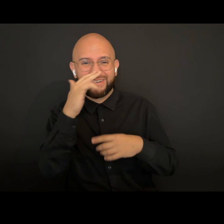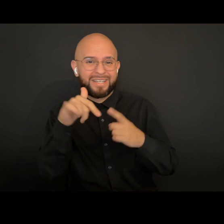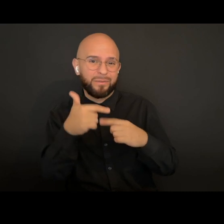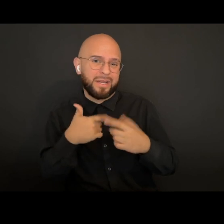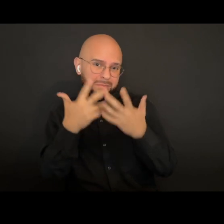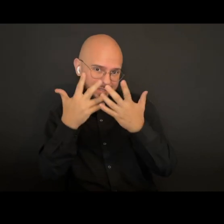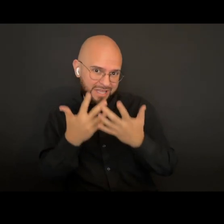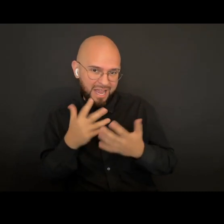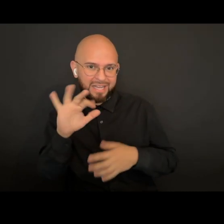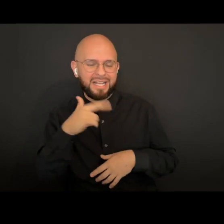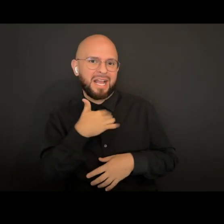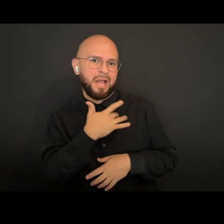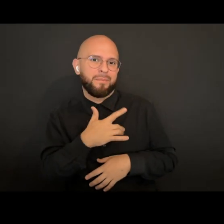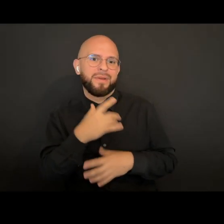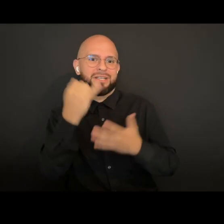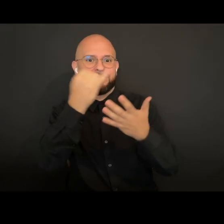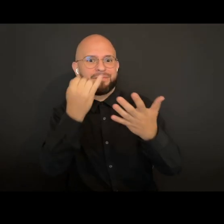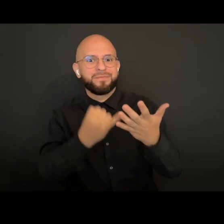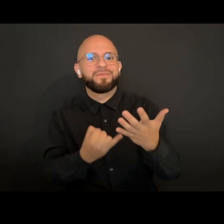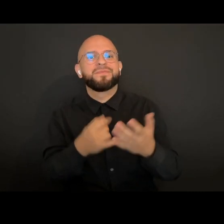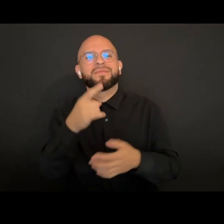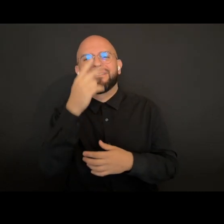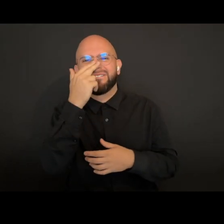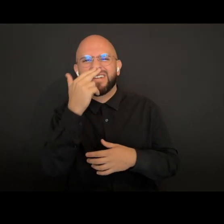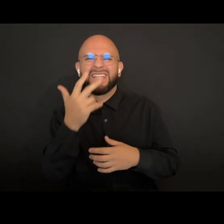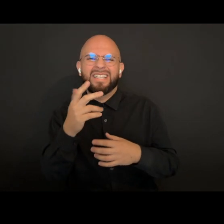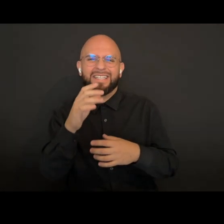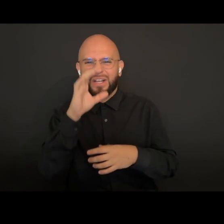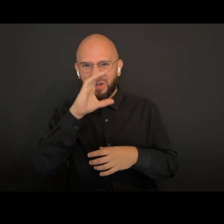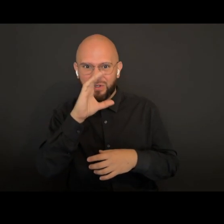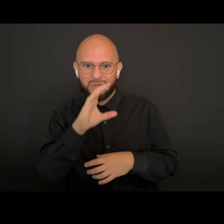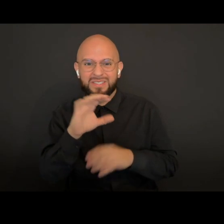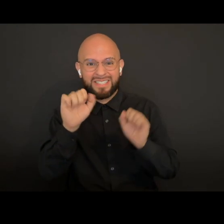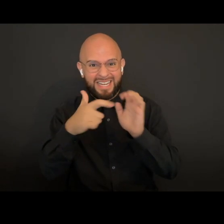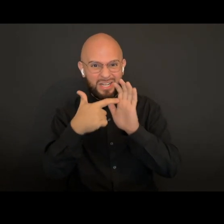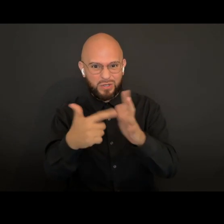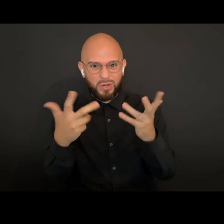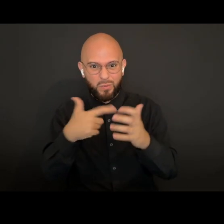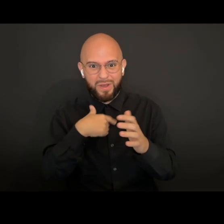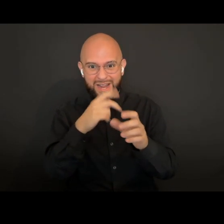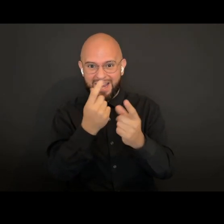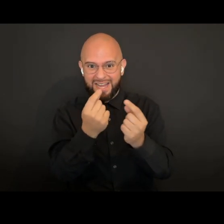I draw funny cartoons. Can I show you the rough animation I worked on?